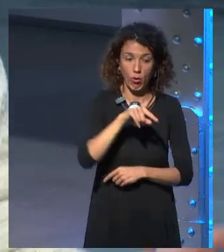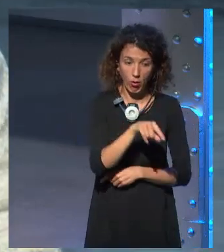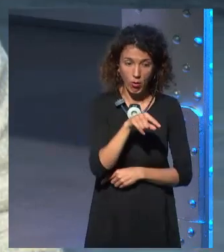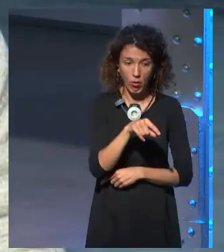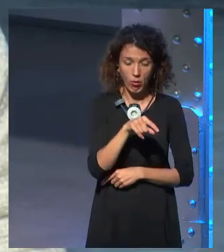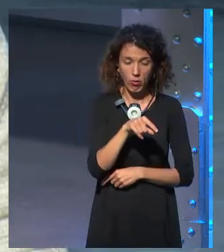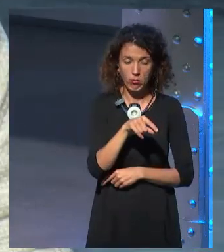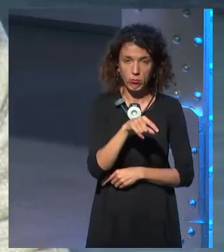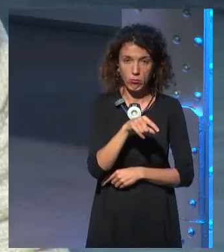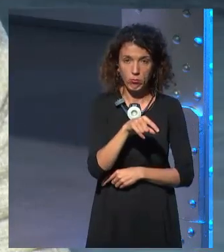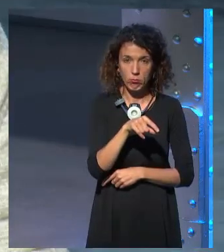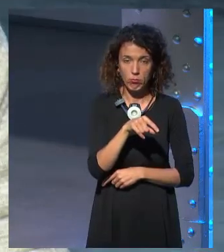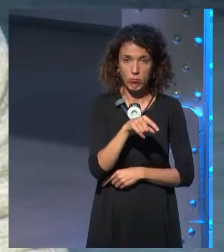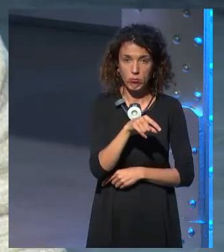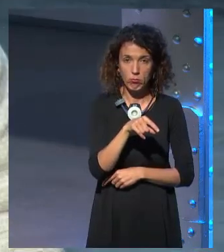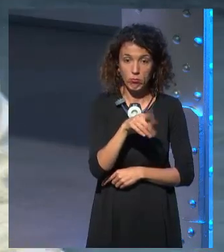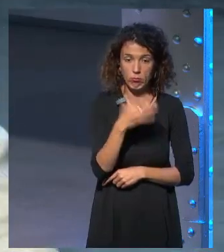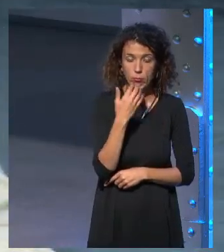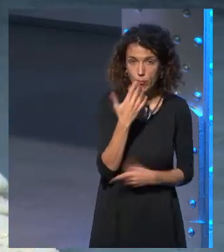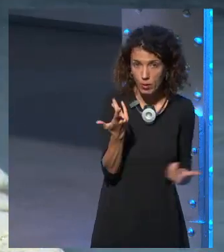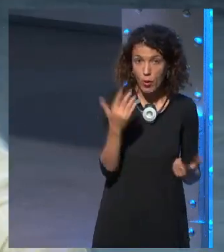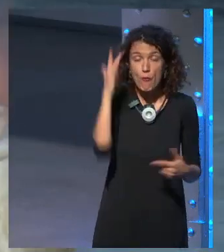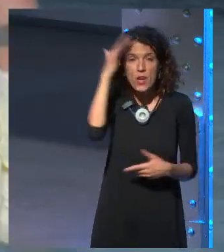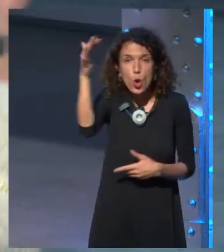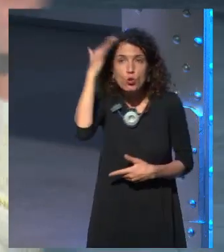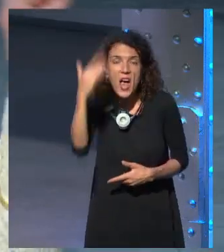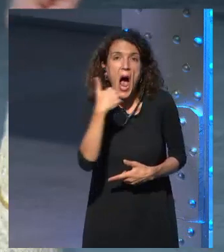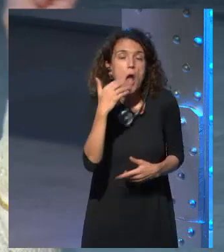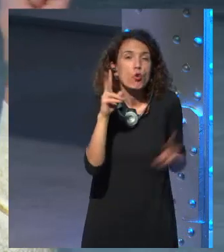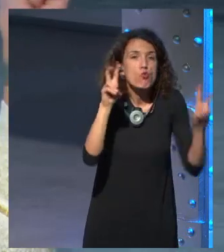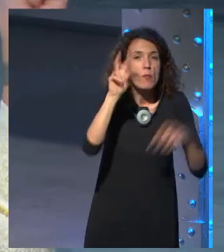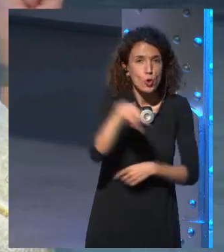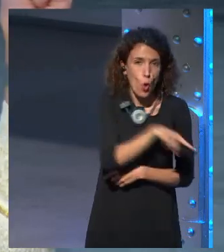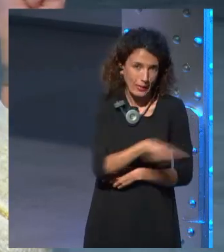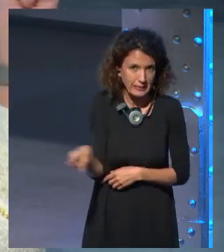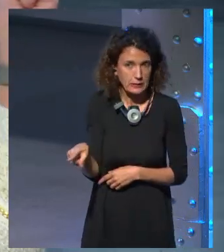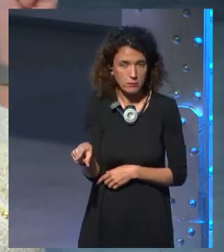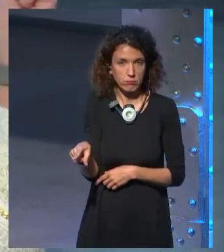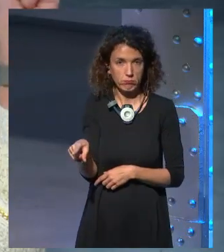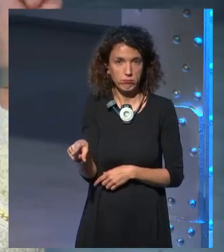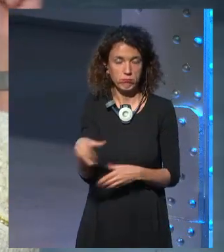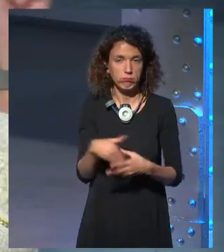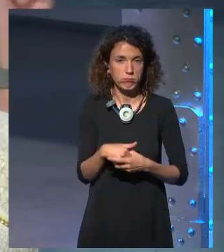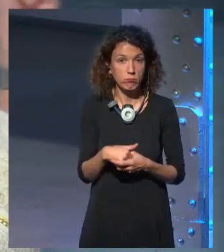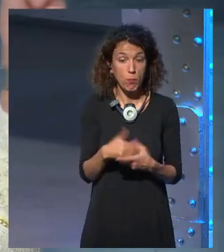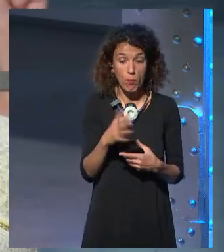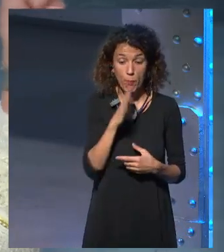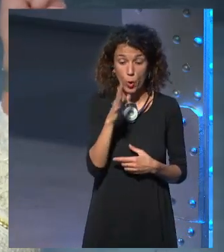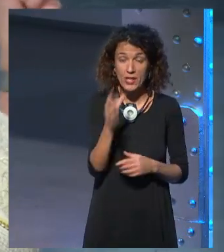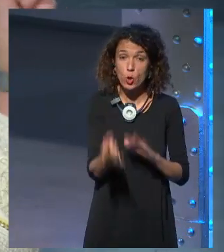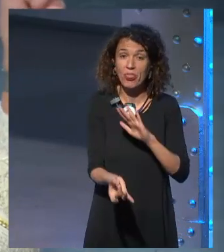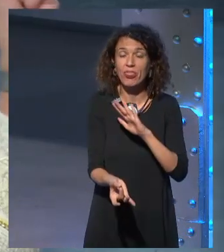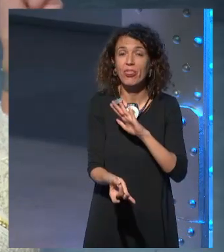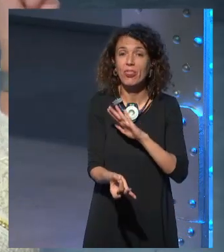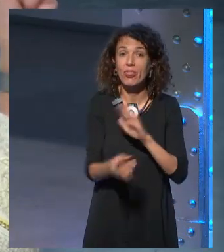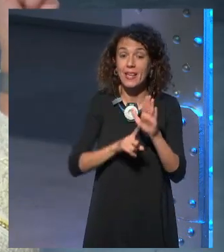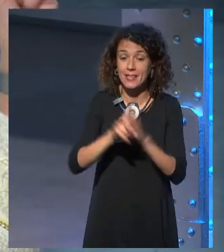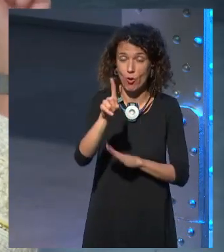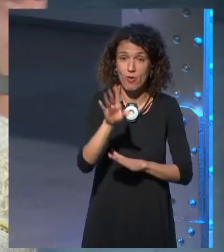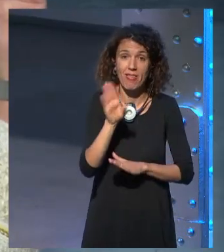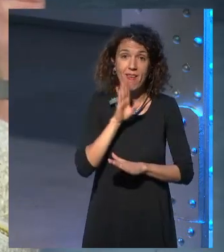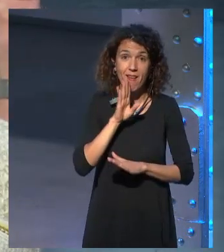philosophy is not new to us as a culture. Right, but yet we still end up with these school systems. And so there are two parts of that that I